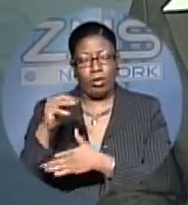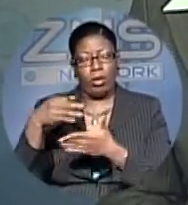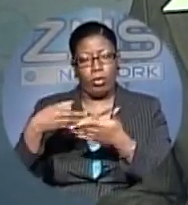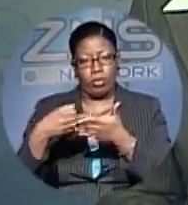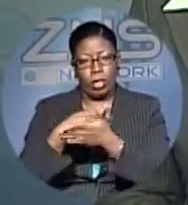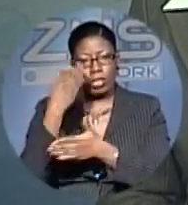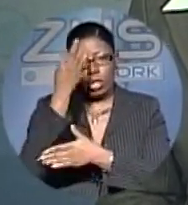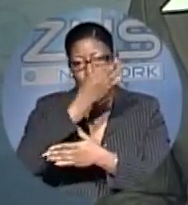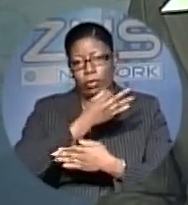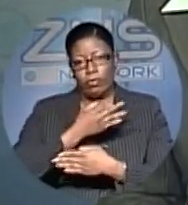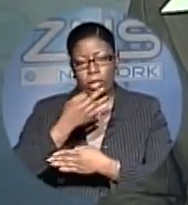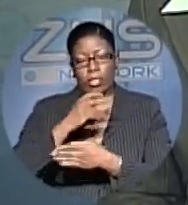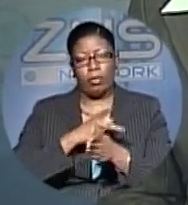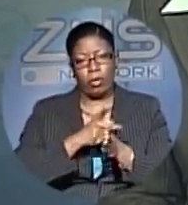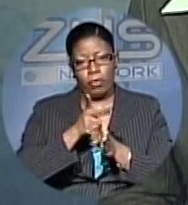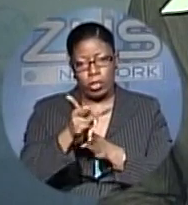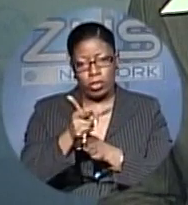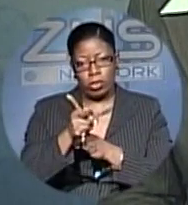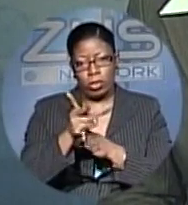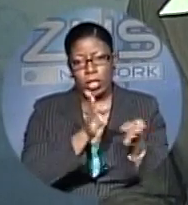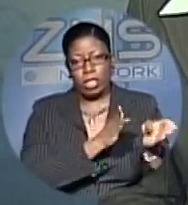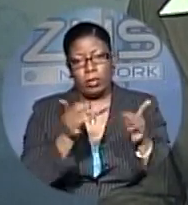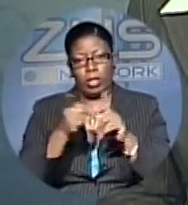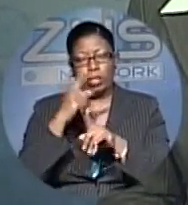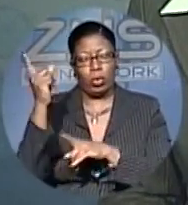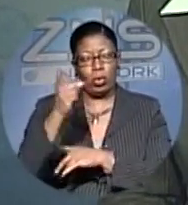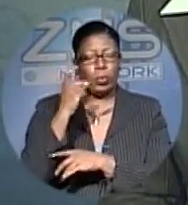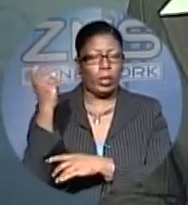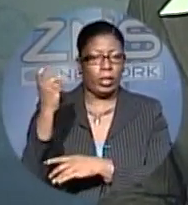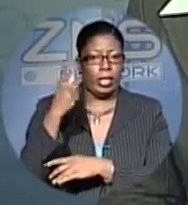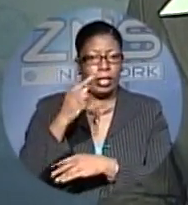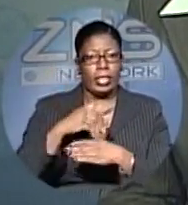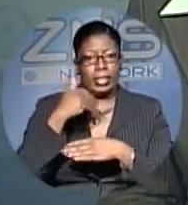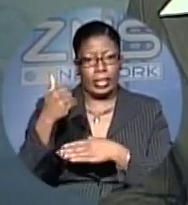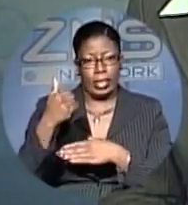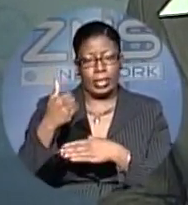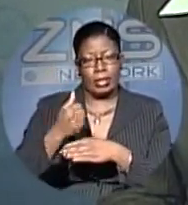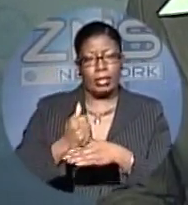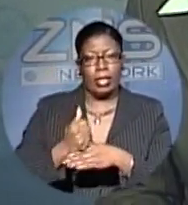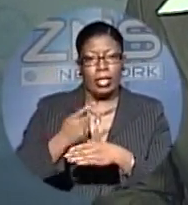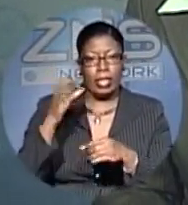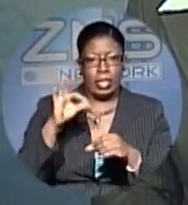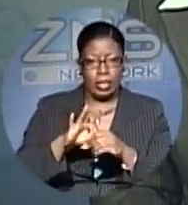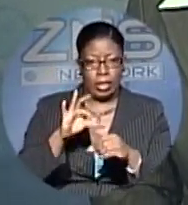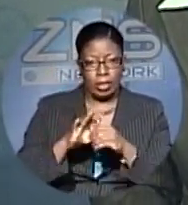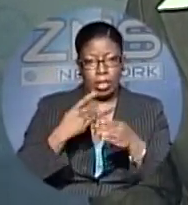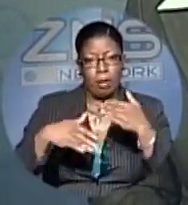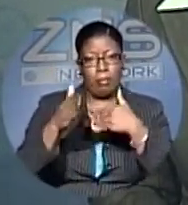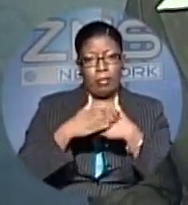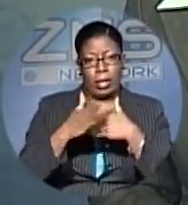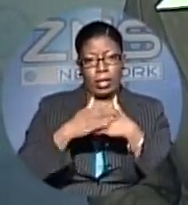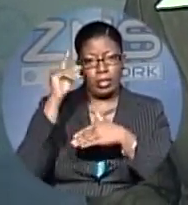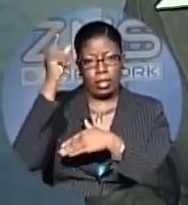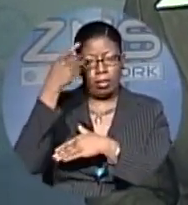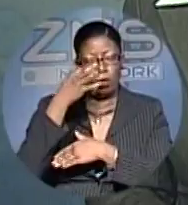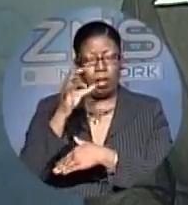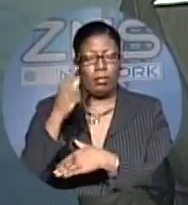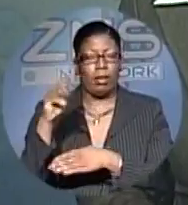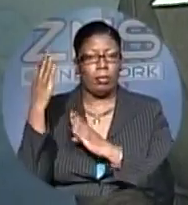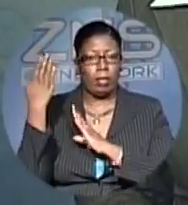of professionals, intends to win the next general election and be returned as the government of the Bahamas. Clint Watson has